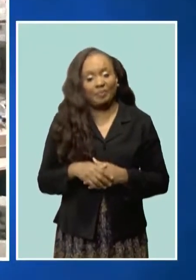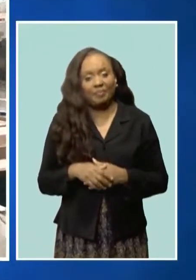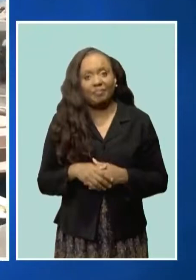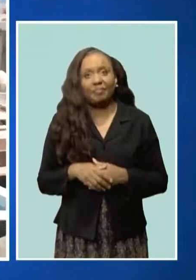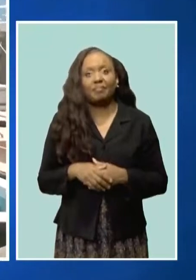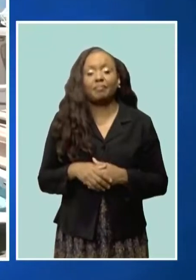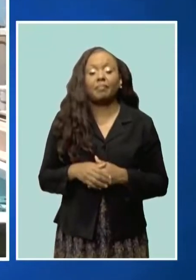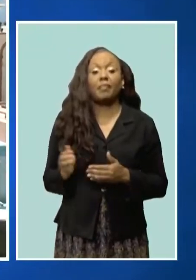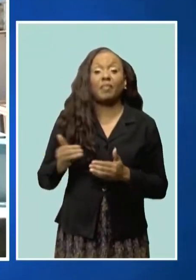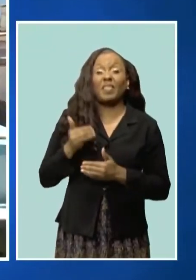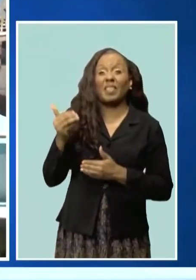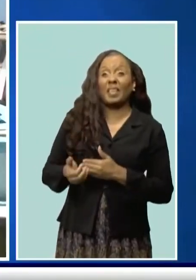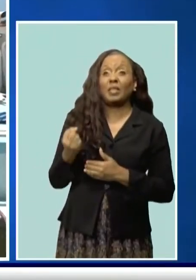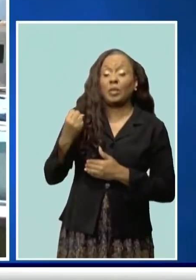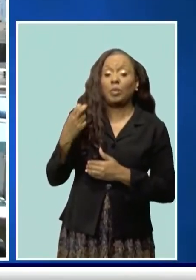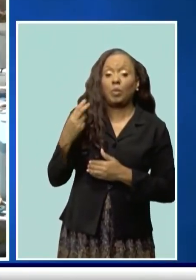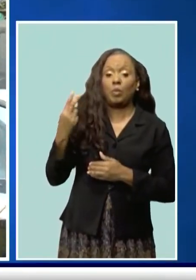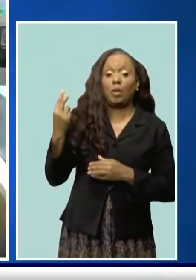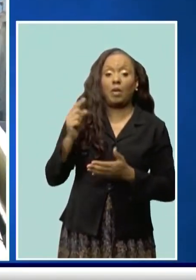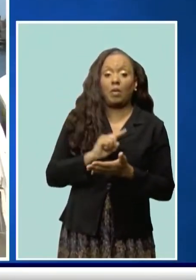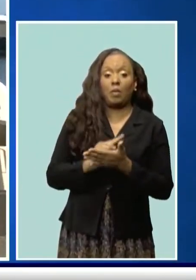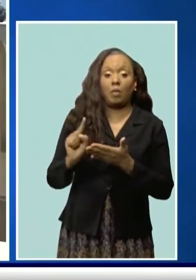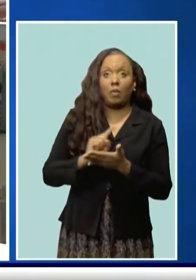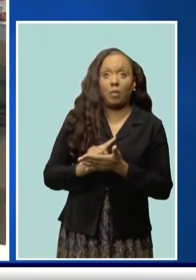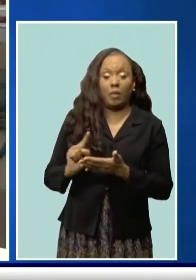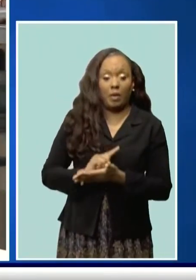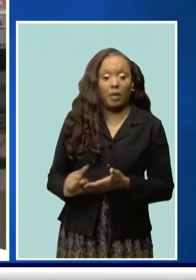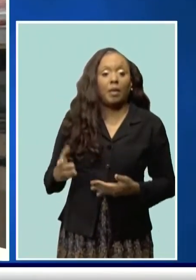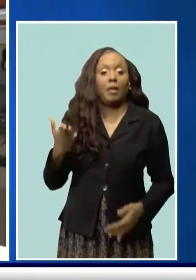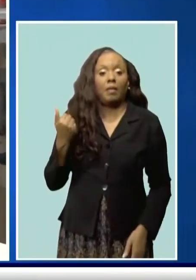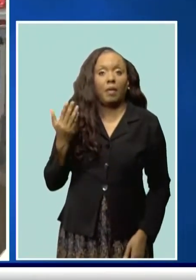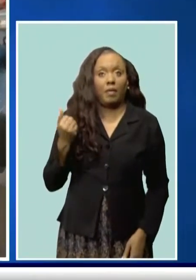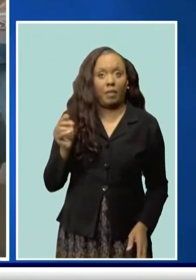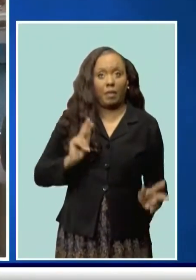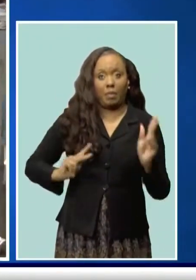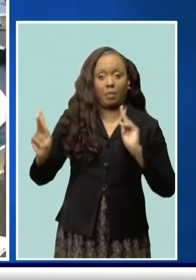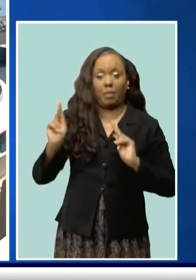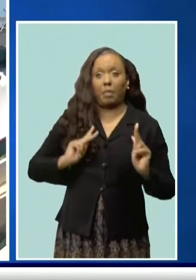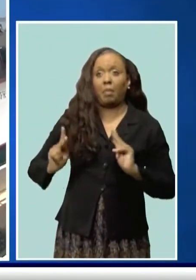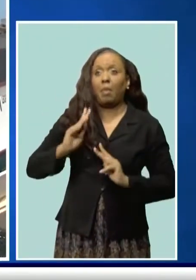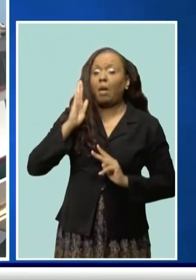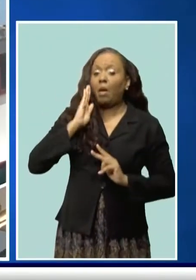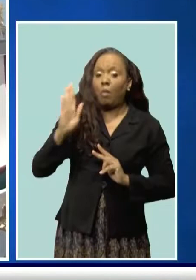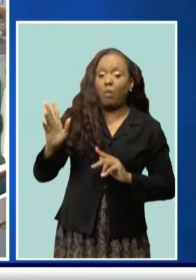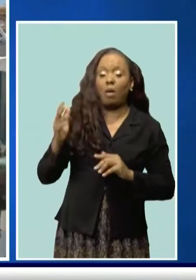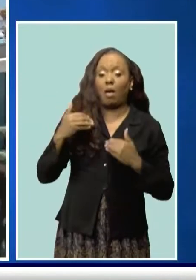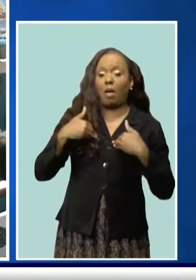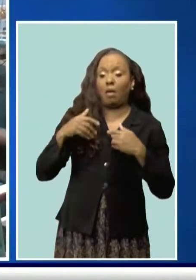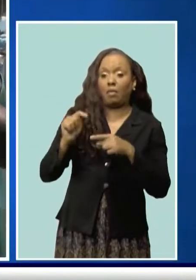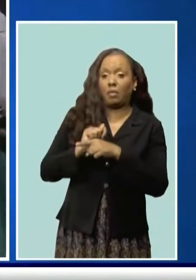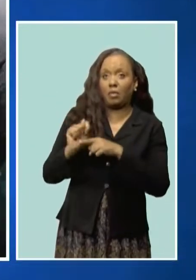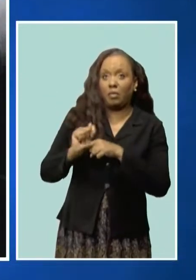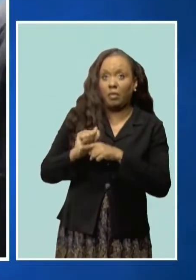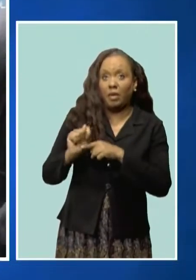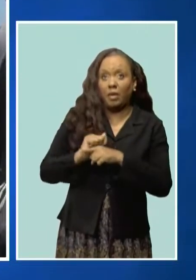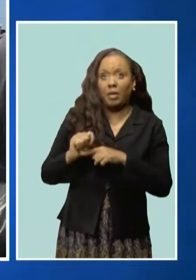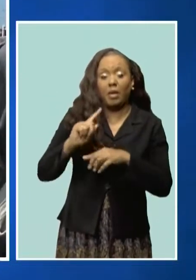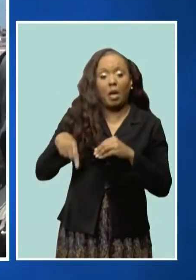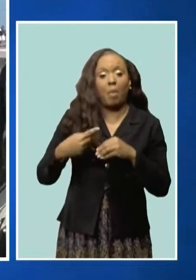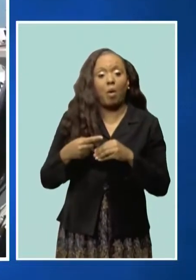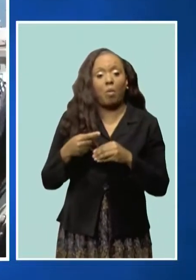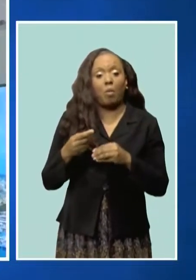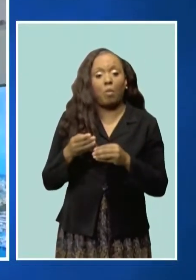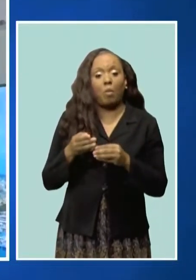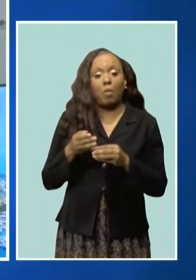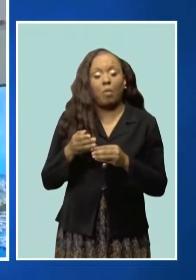next 12 weeks, 15 members of the fishing community will be trained in seamanship operations and fishing vessels. I think